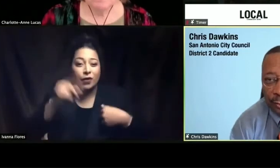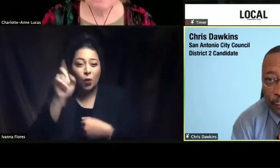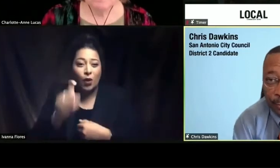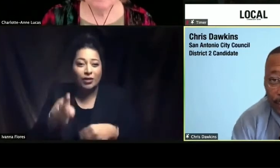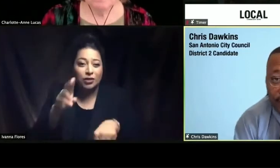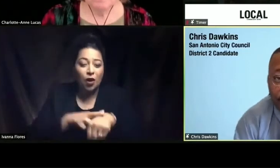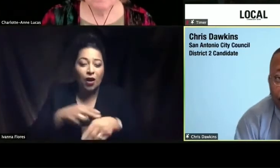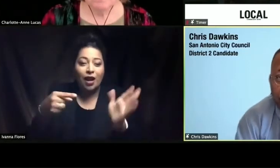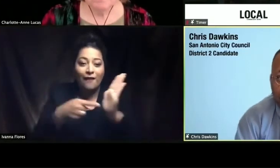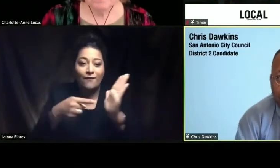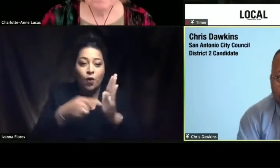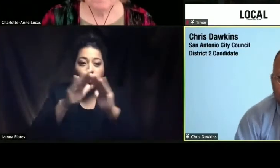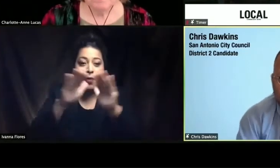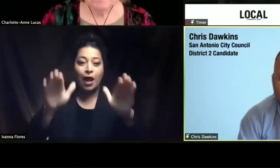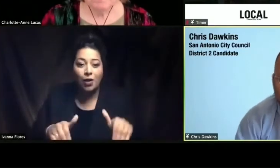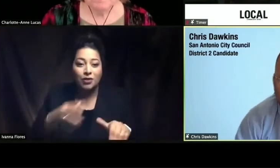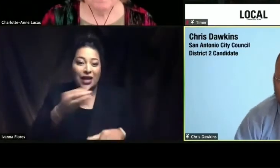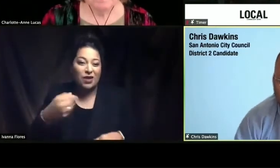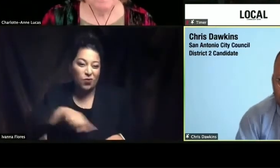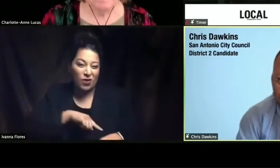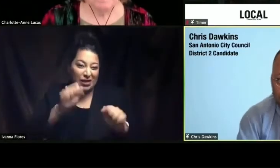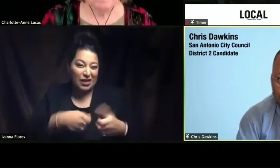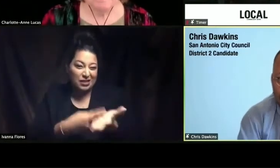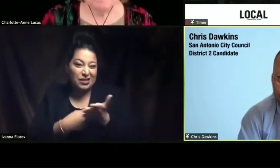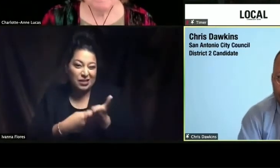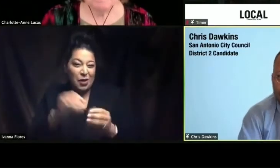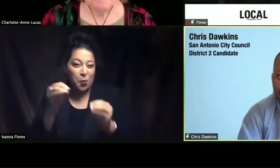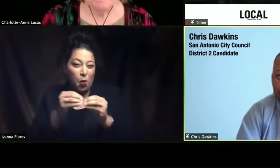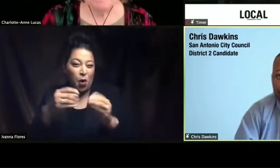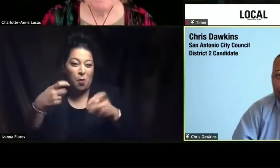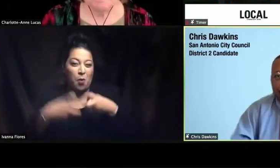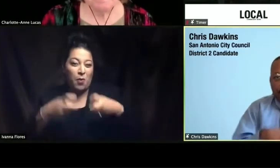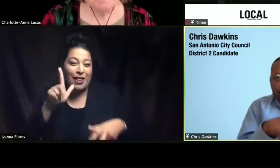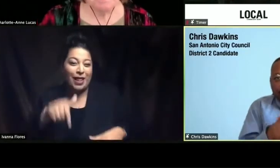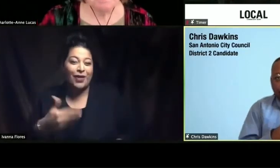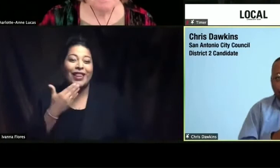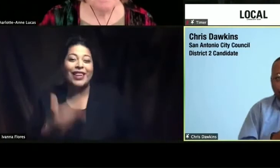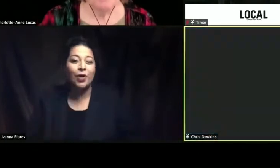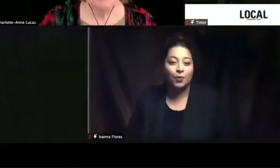on affordable housing and we can talk about some other issues later. Thank you.